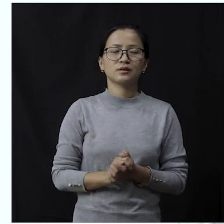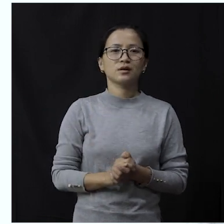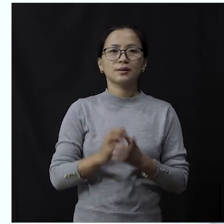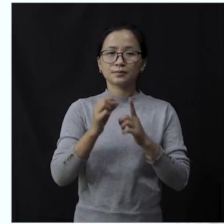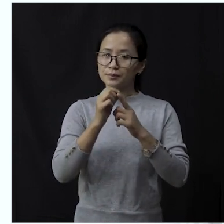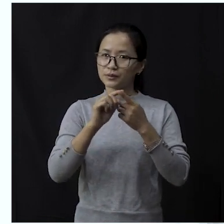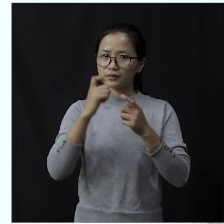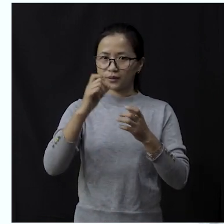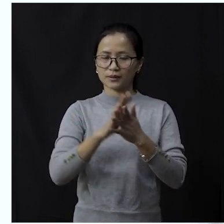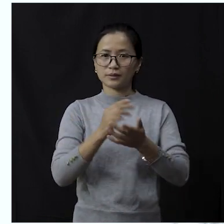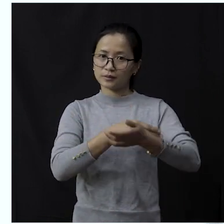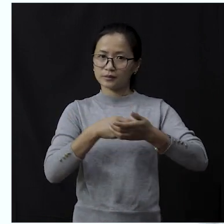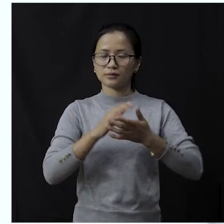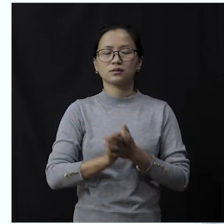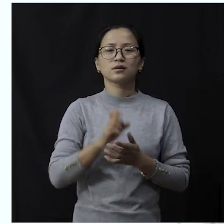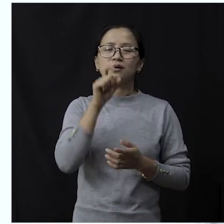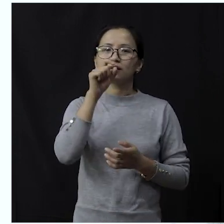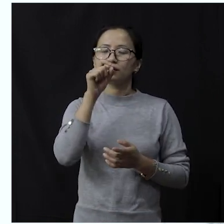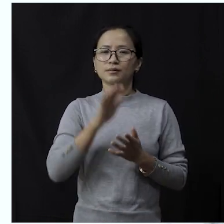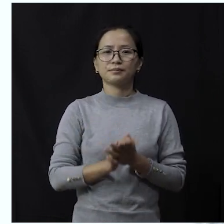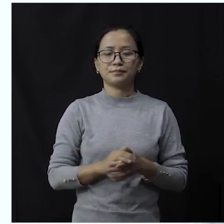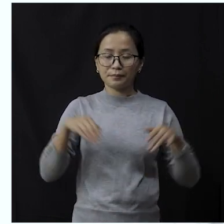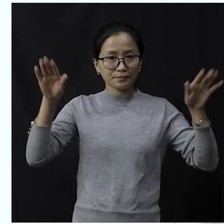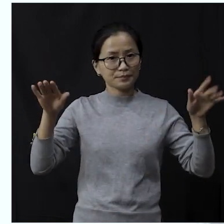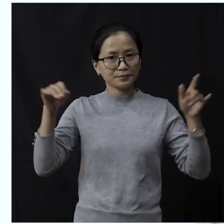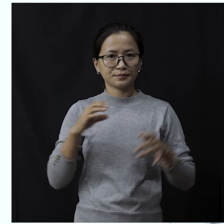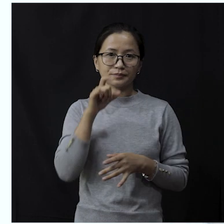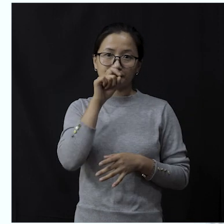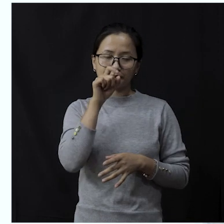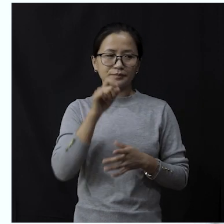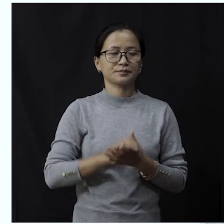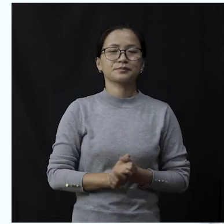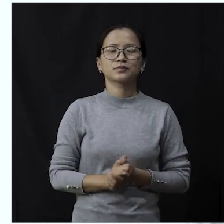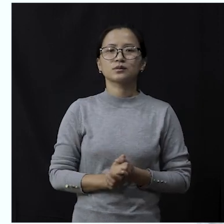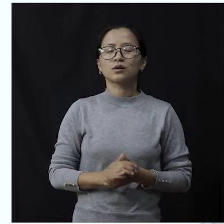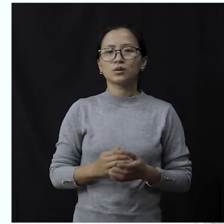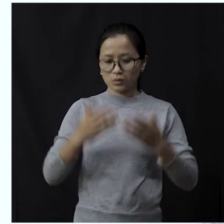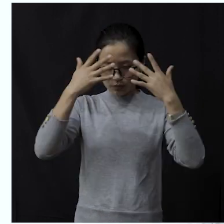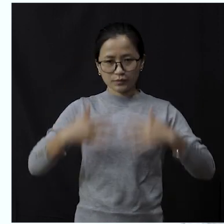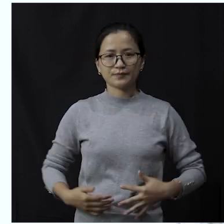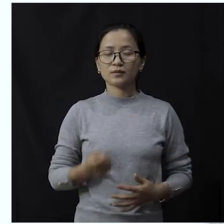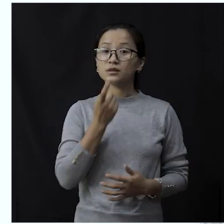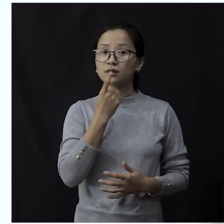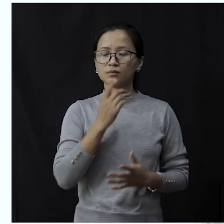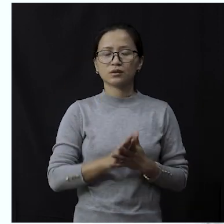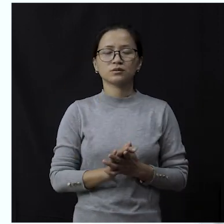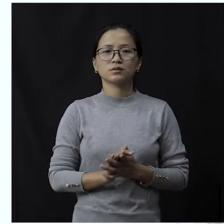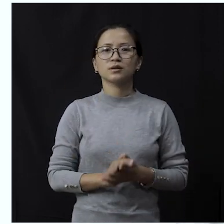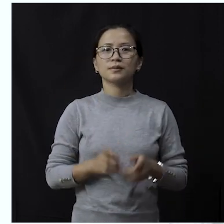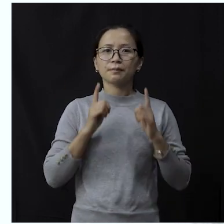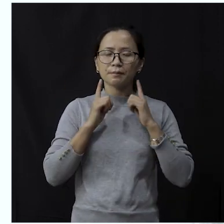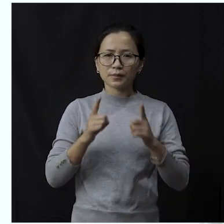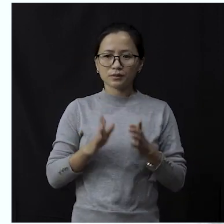peck. Birds biting with their beak. So, human beings have mouth, but birds have beak. The